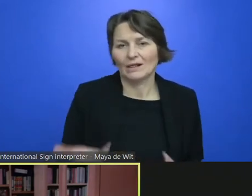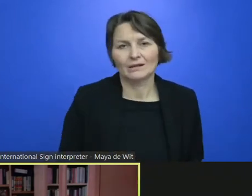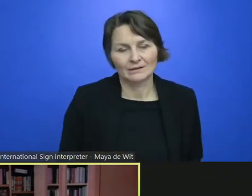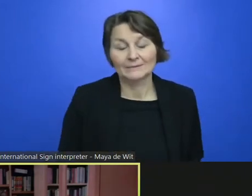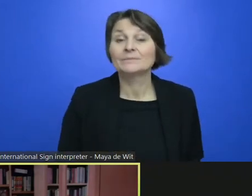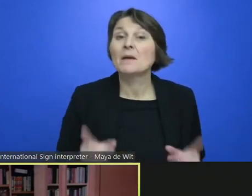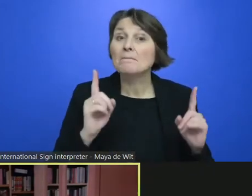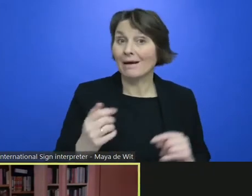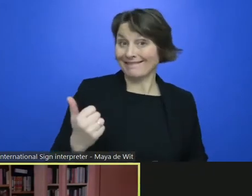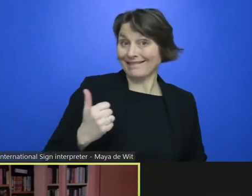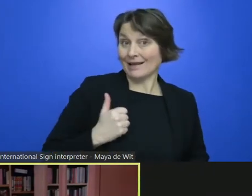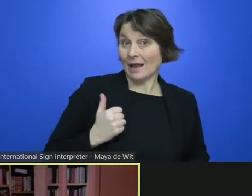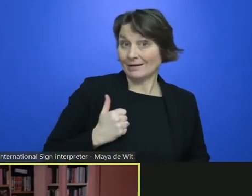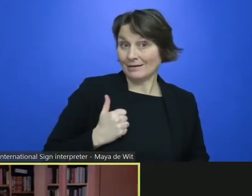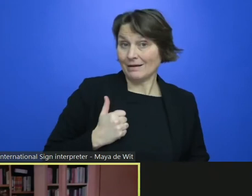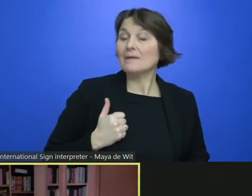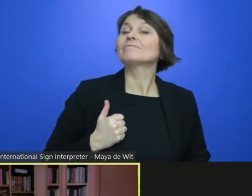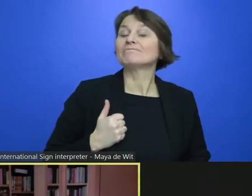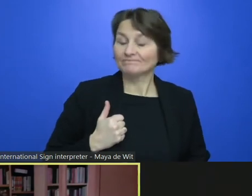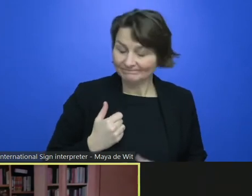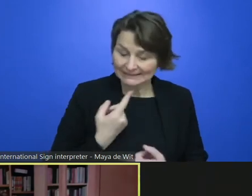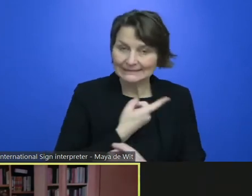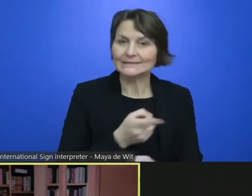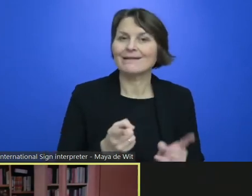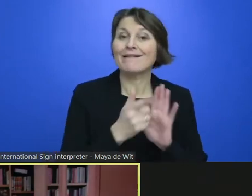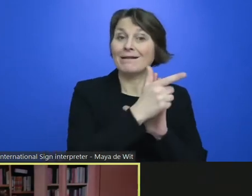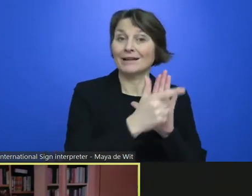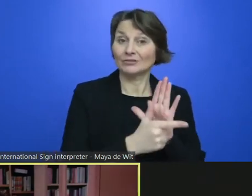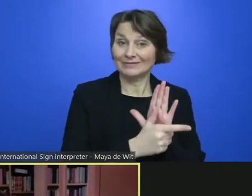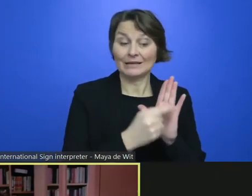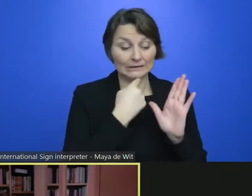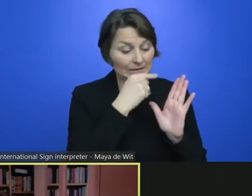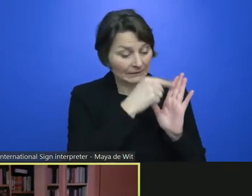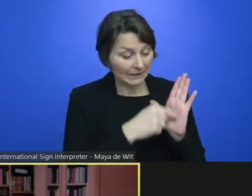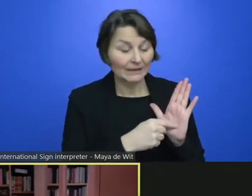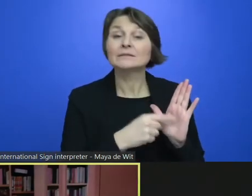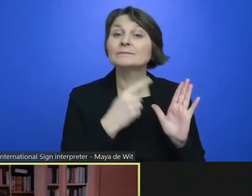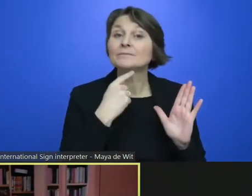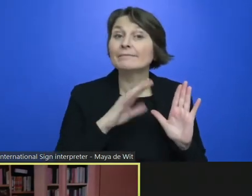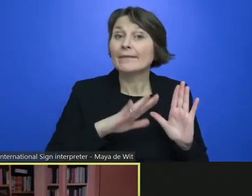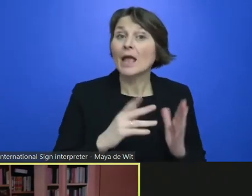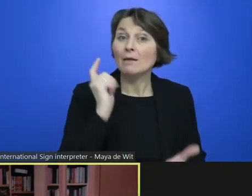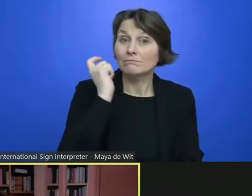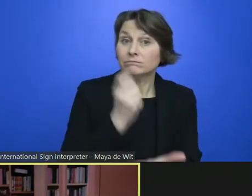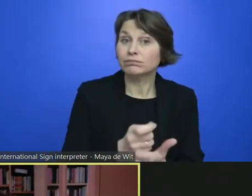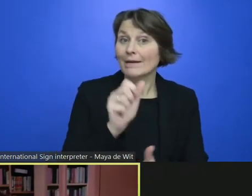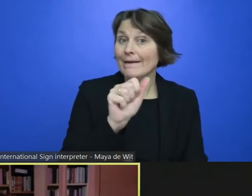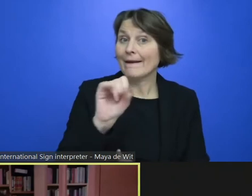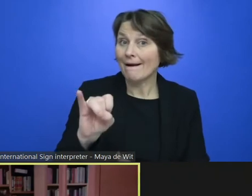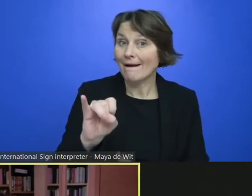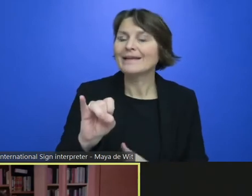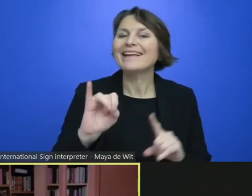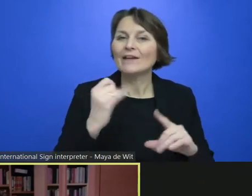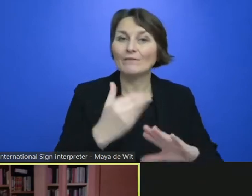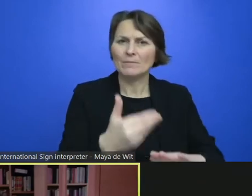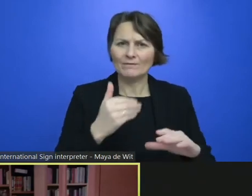they will only purchase artificial technology on the condition that they can see what's in the box. And because of the commercial confidentiality argument